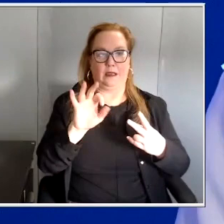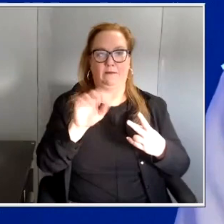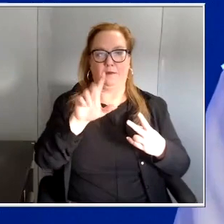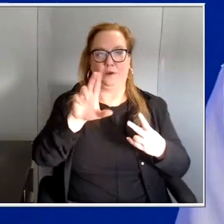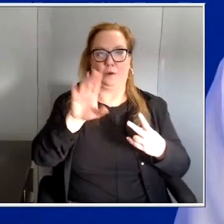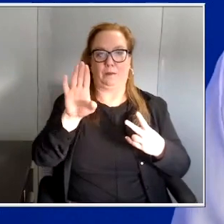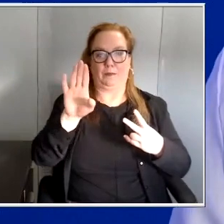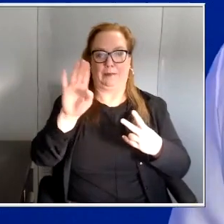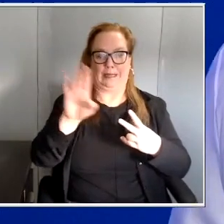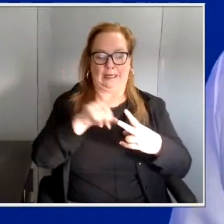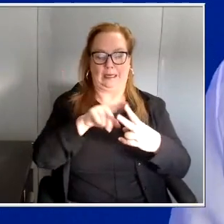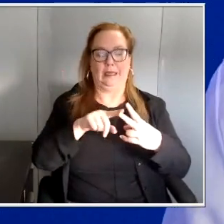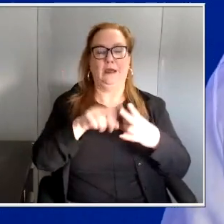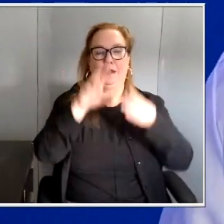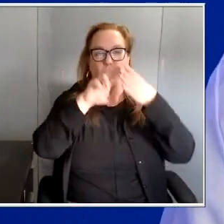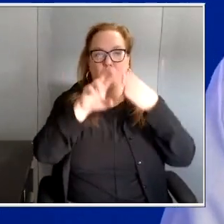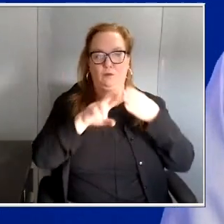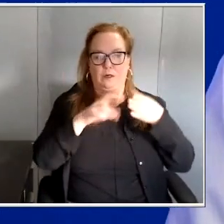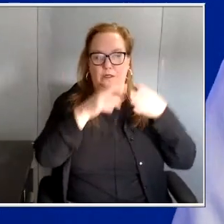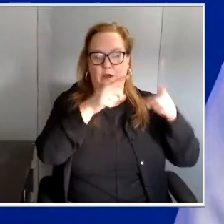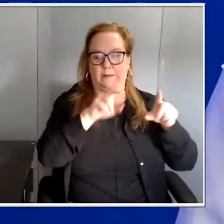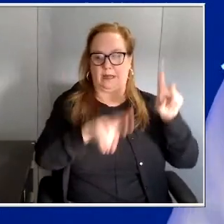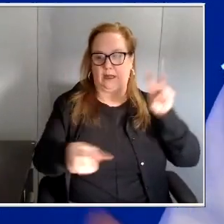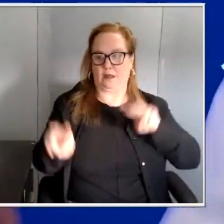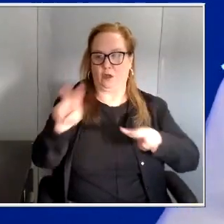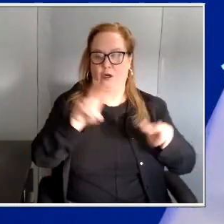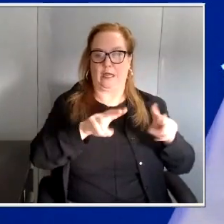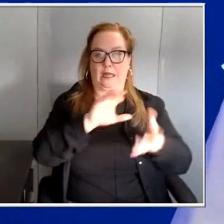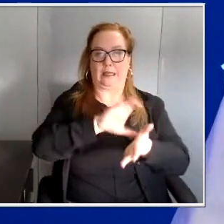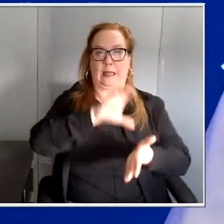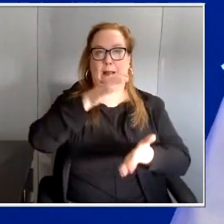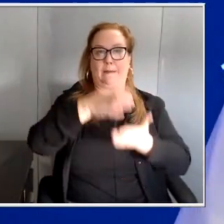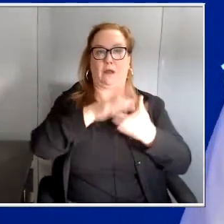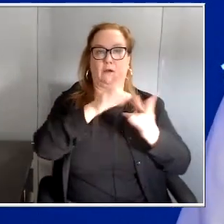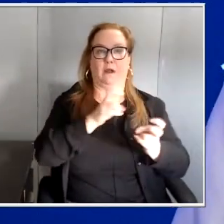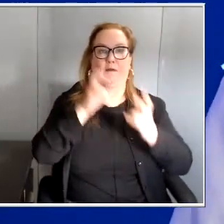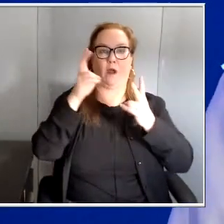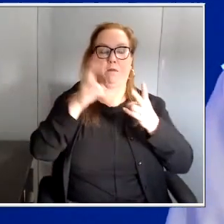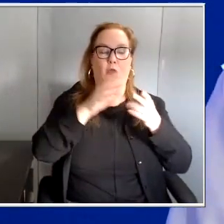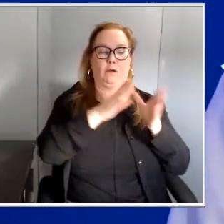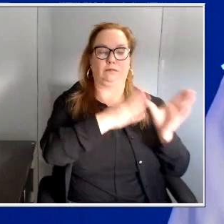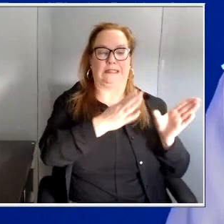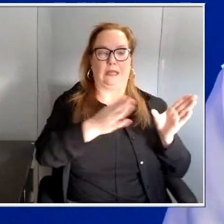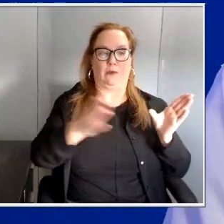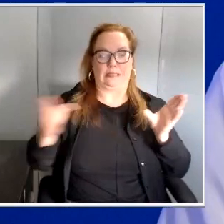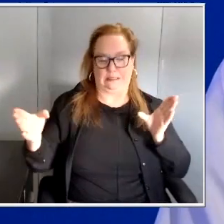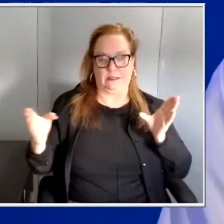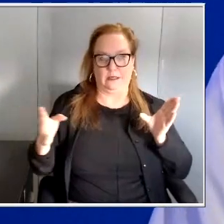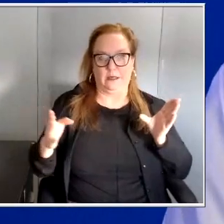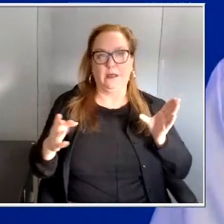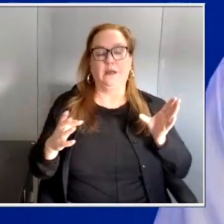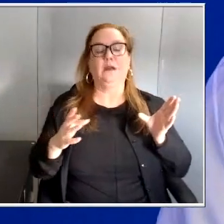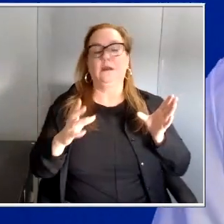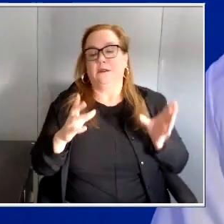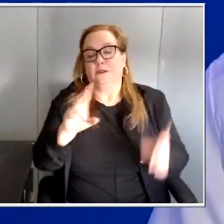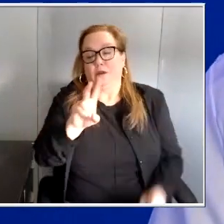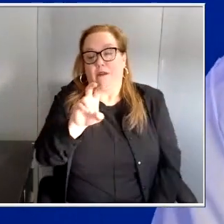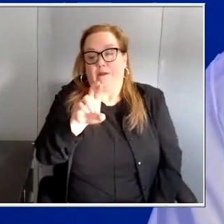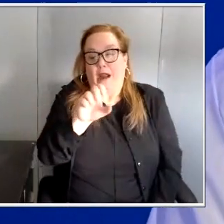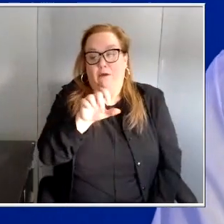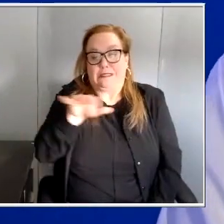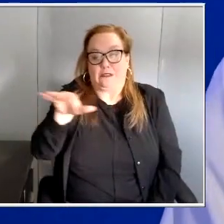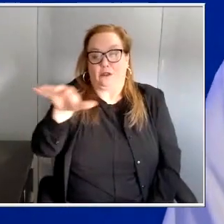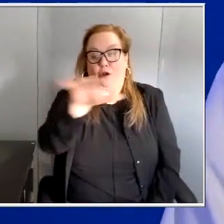was some research going out there looking at the amount of uploaded sequences. So the only way we know what viruses are circulating is